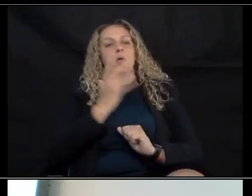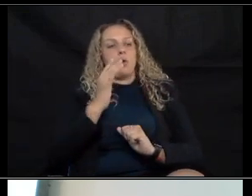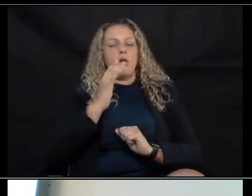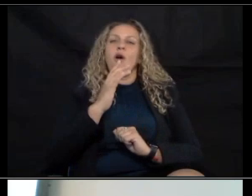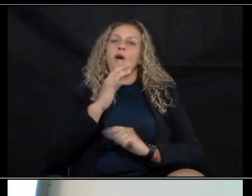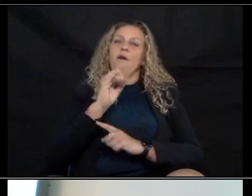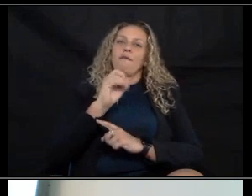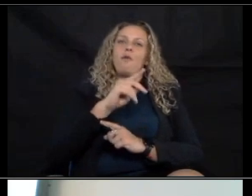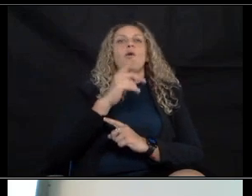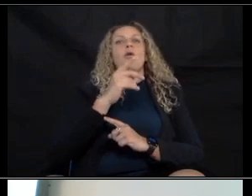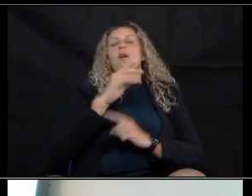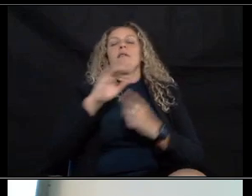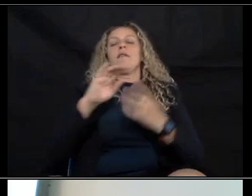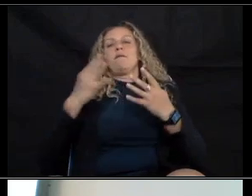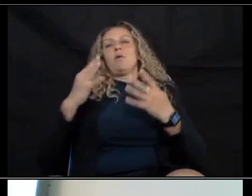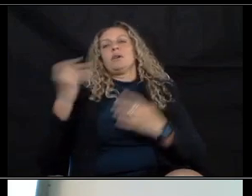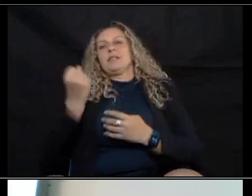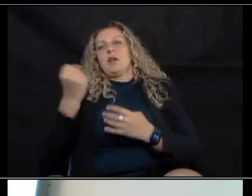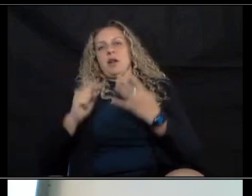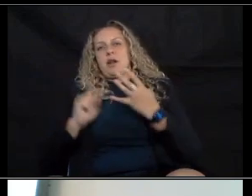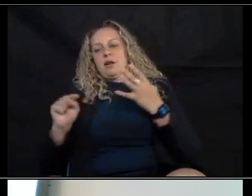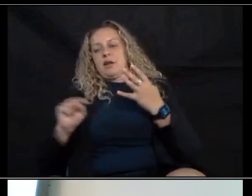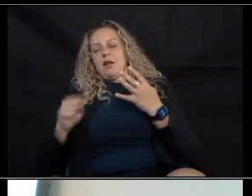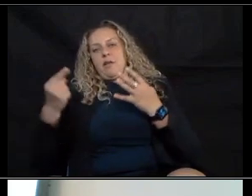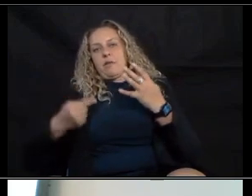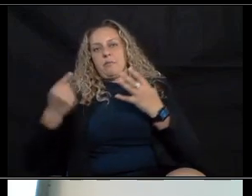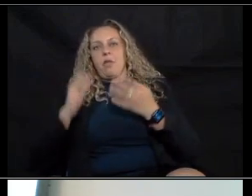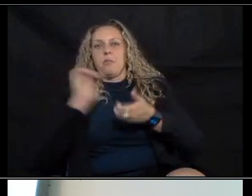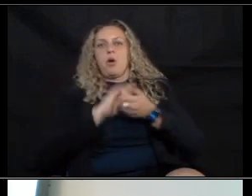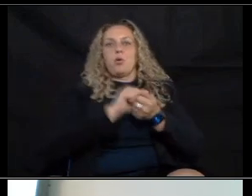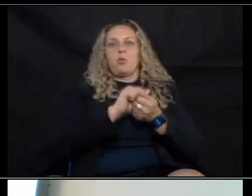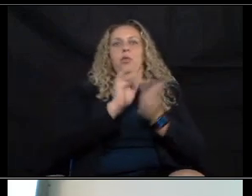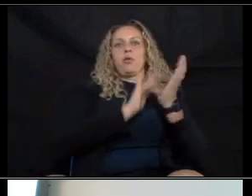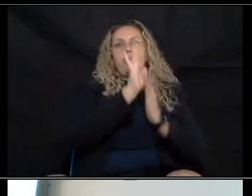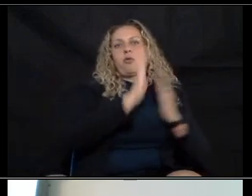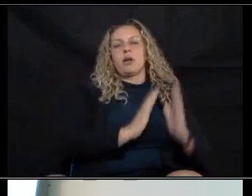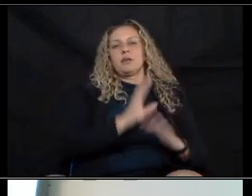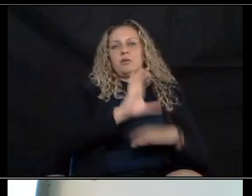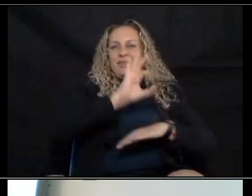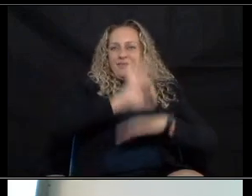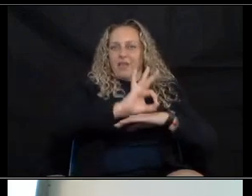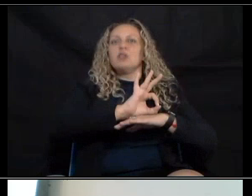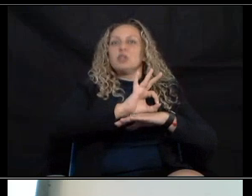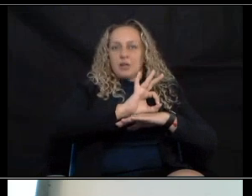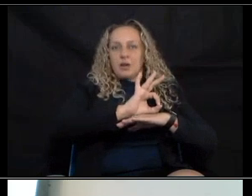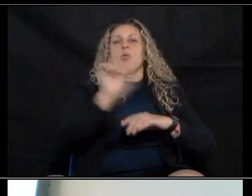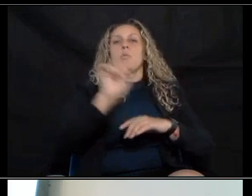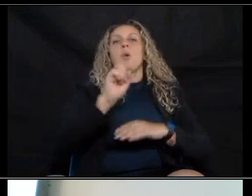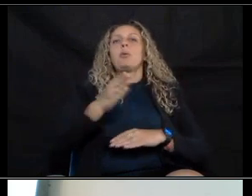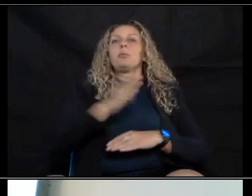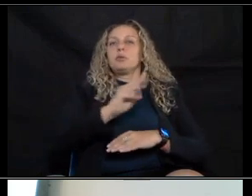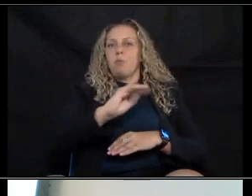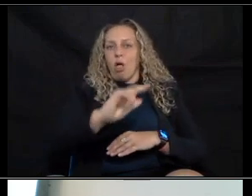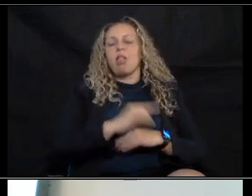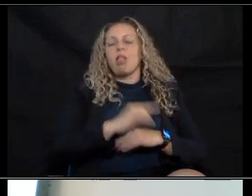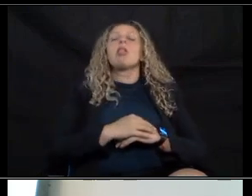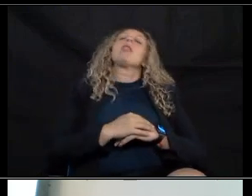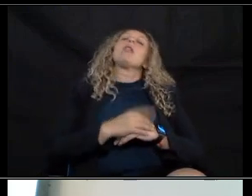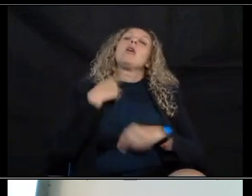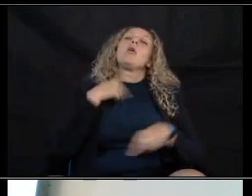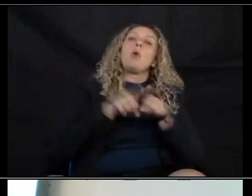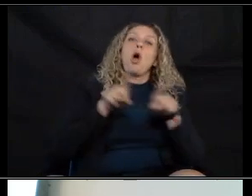fourth Saturday of the month distributions in partnership with Christ Fellowship, the city, and the Boynton Beach Mall. And we do